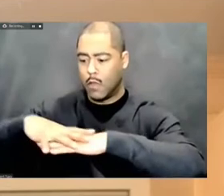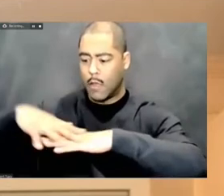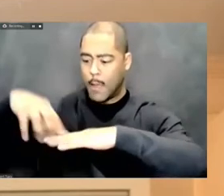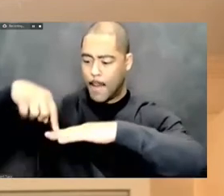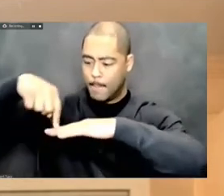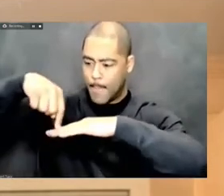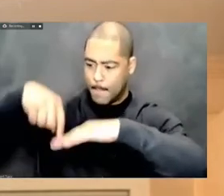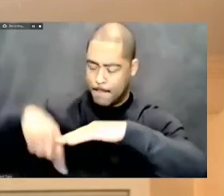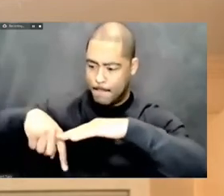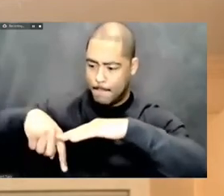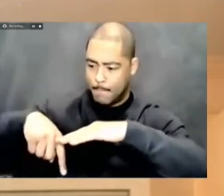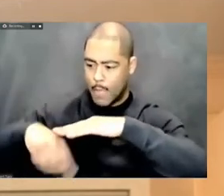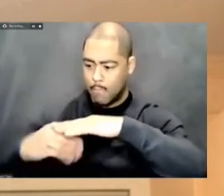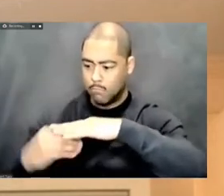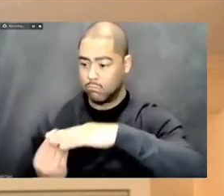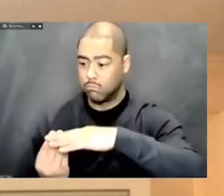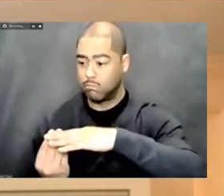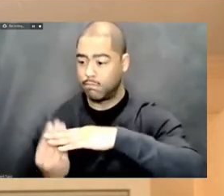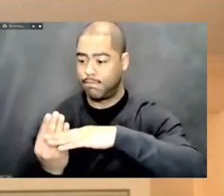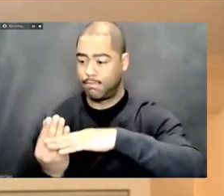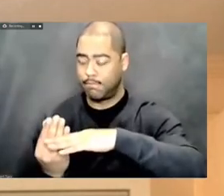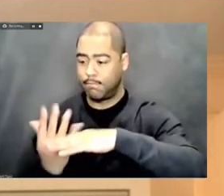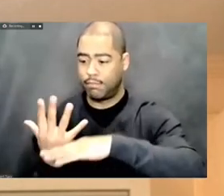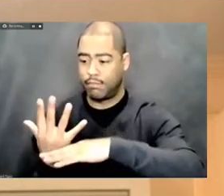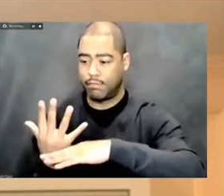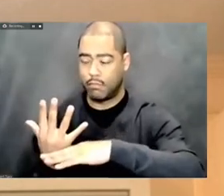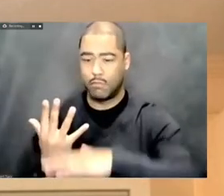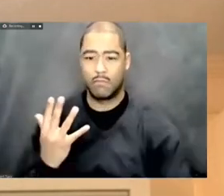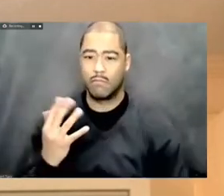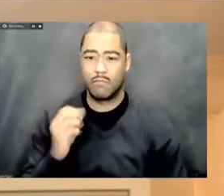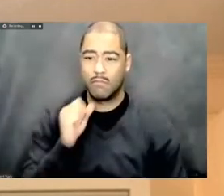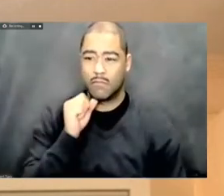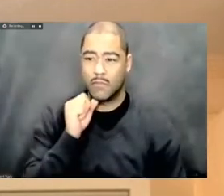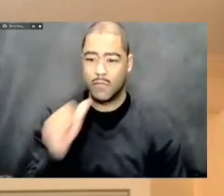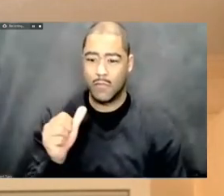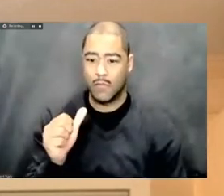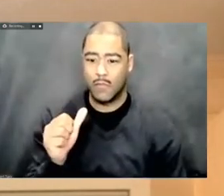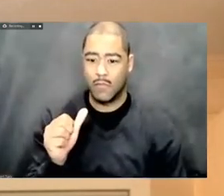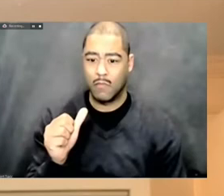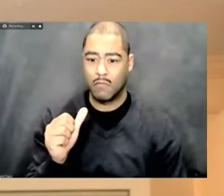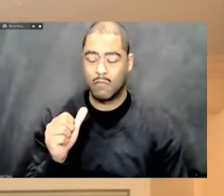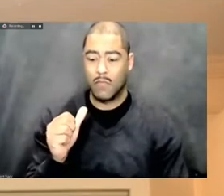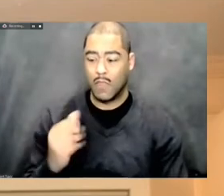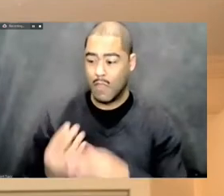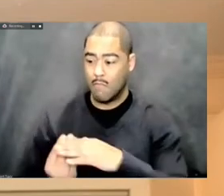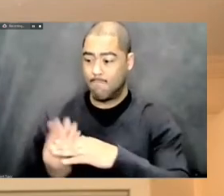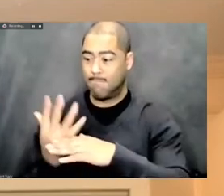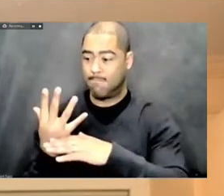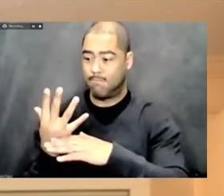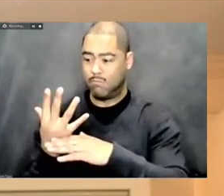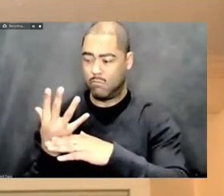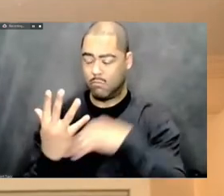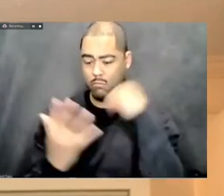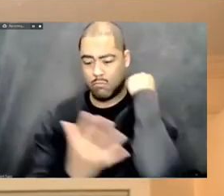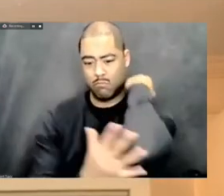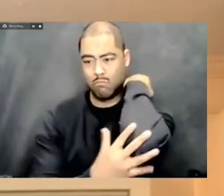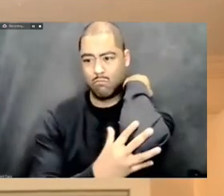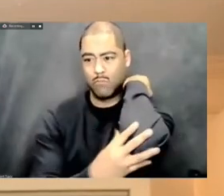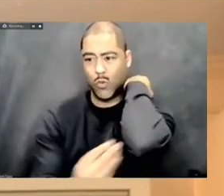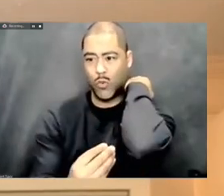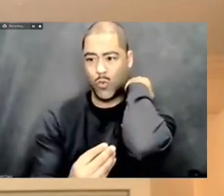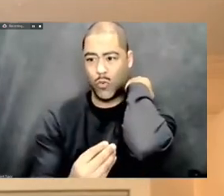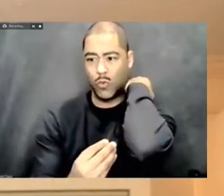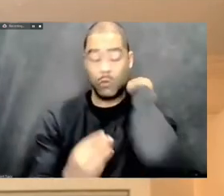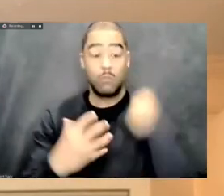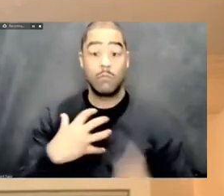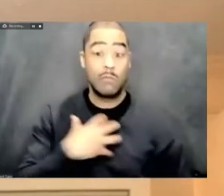complain, except to passersby who ask me why I work such barren earth. They will not